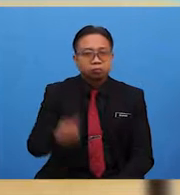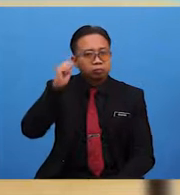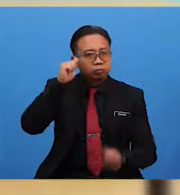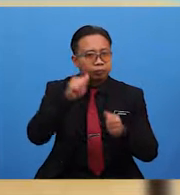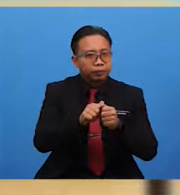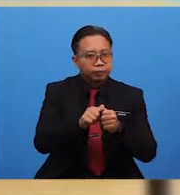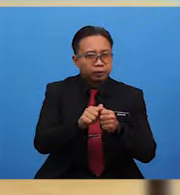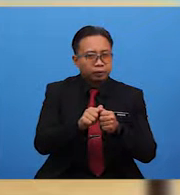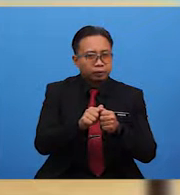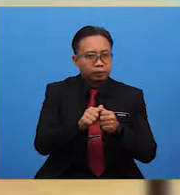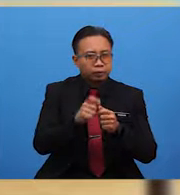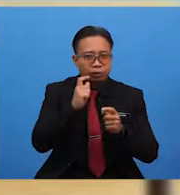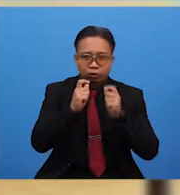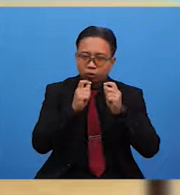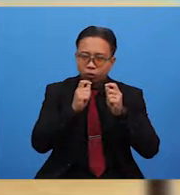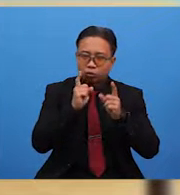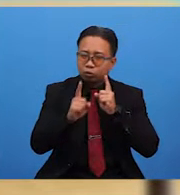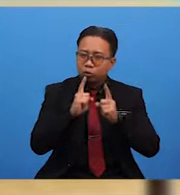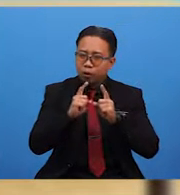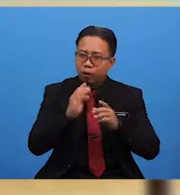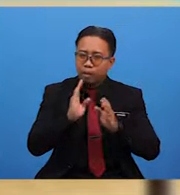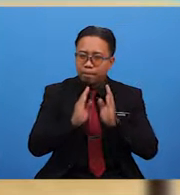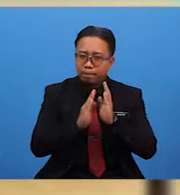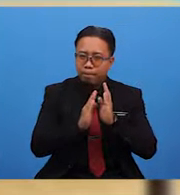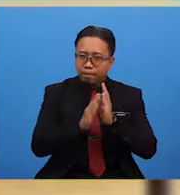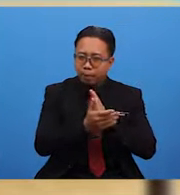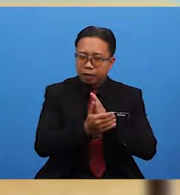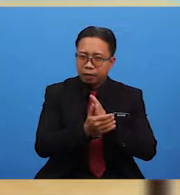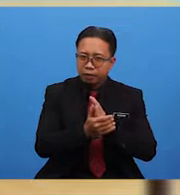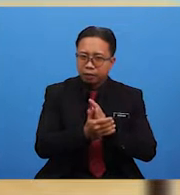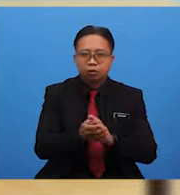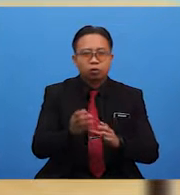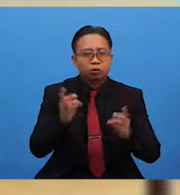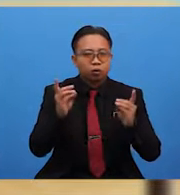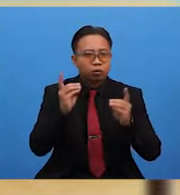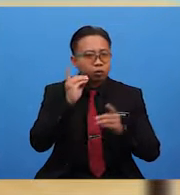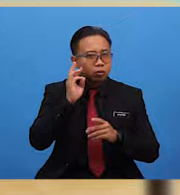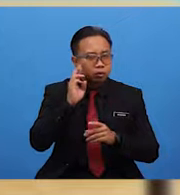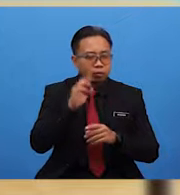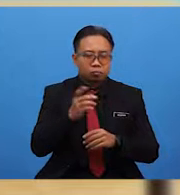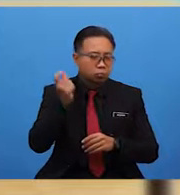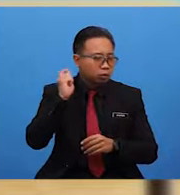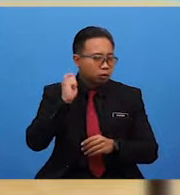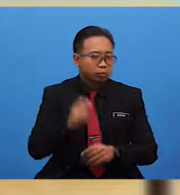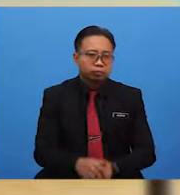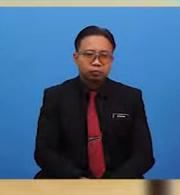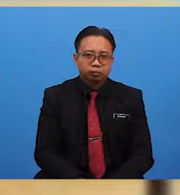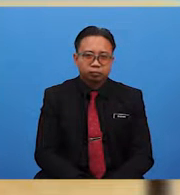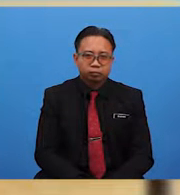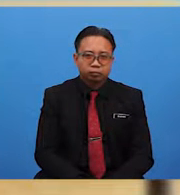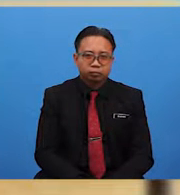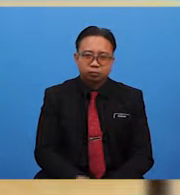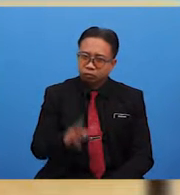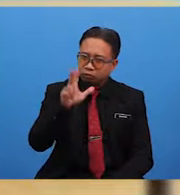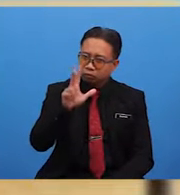remember the talk by Dr. Florida Chin at school? I learned a lot from her talk. There